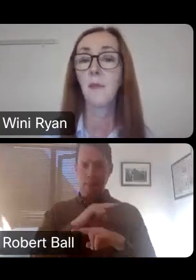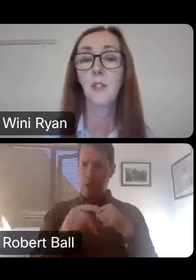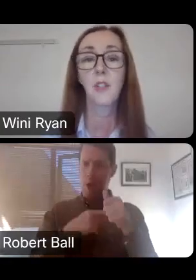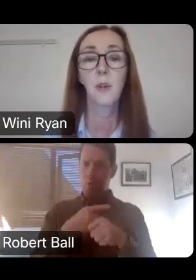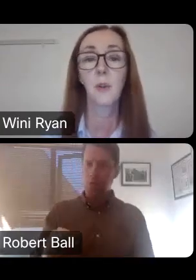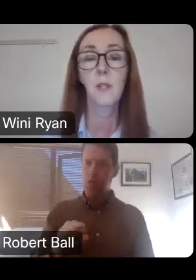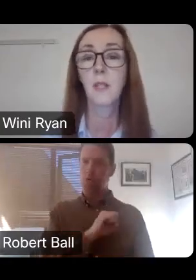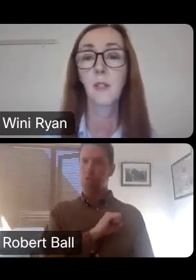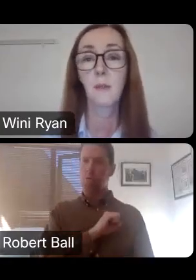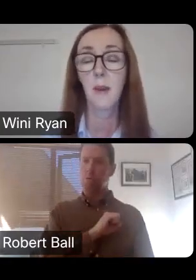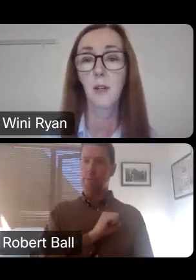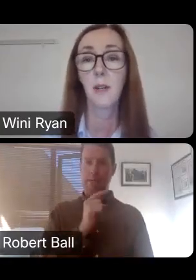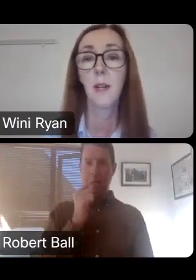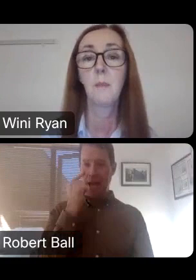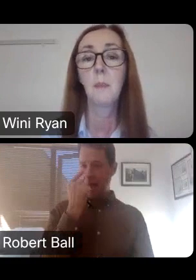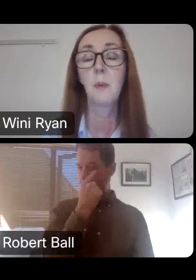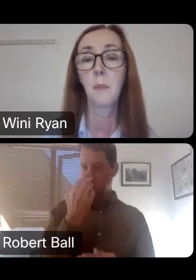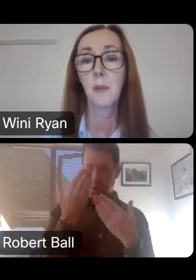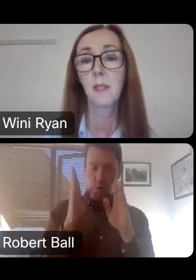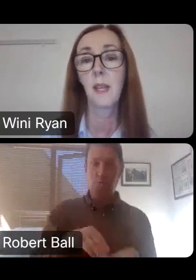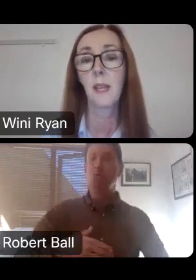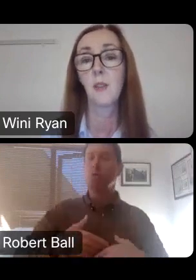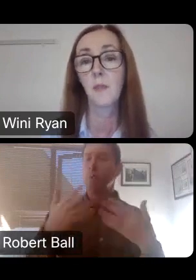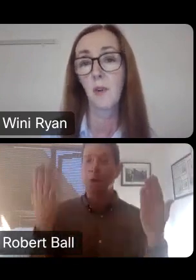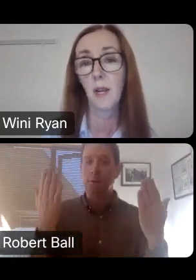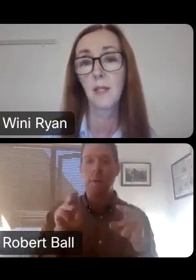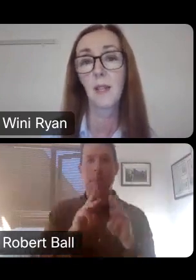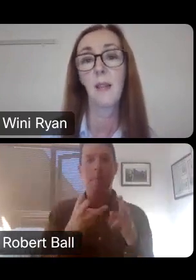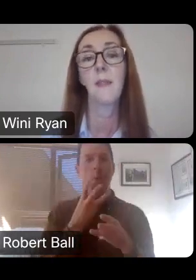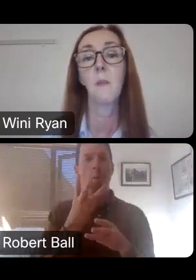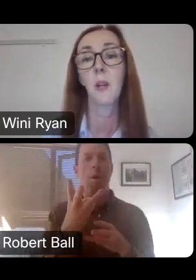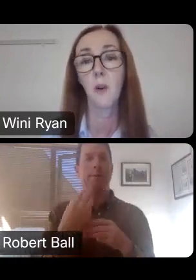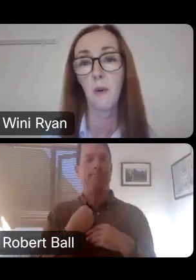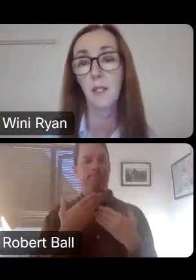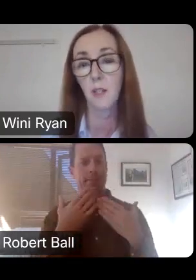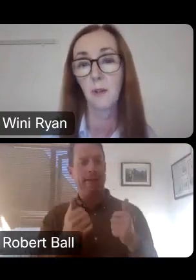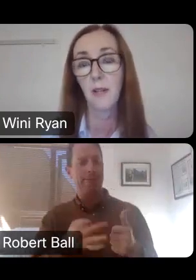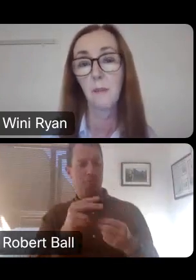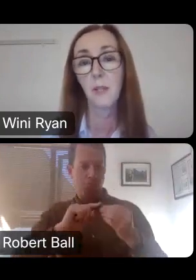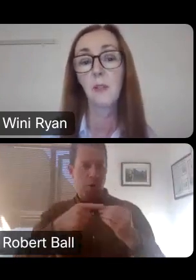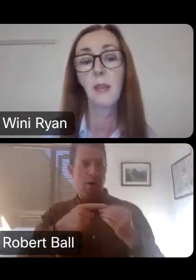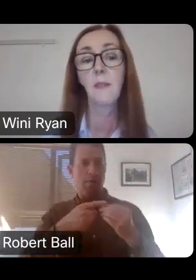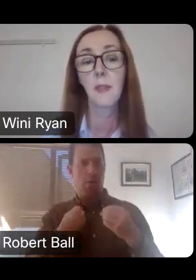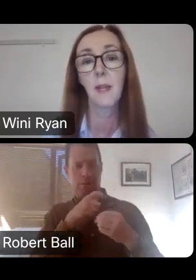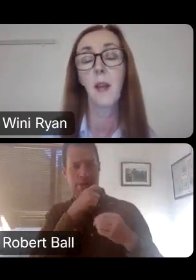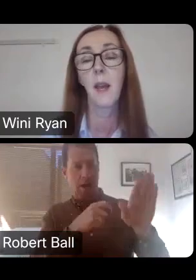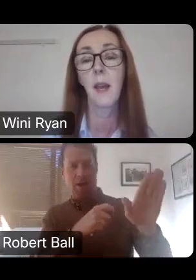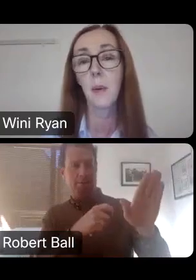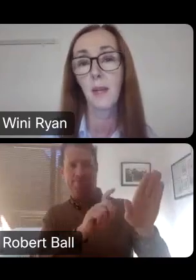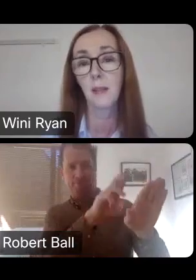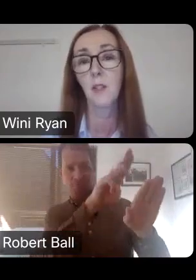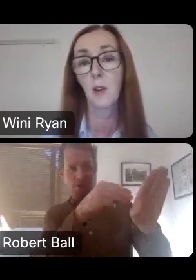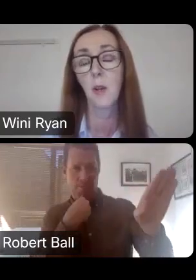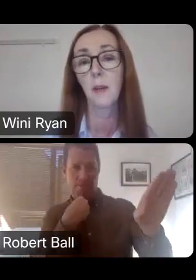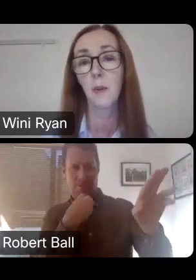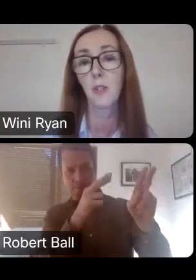The evidence shows it doesn't matter. People will appreciate that you've tried and they will correct you. but you've given them an